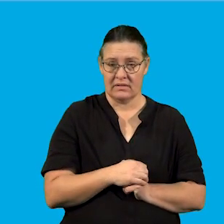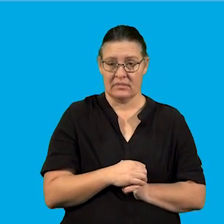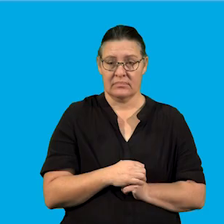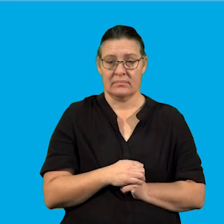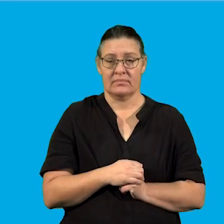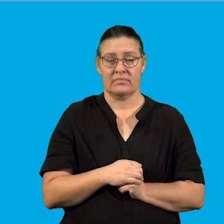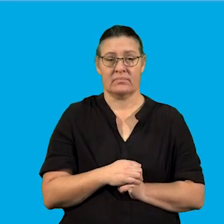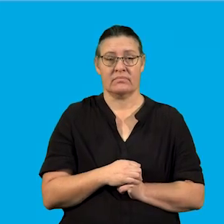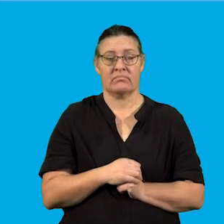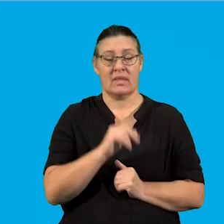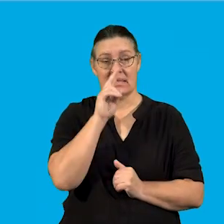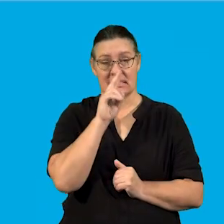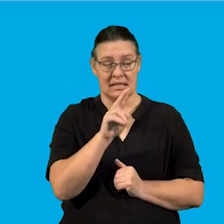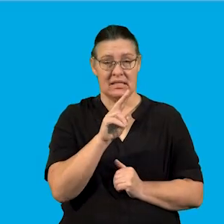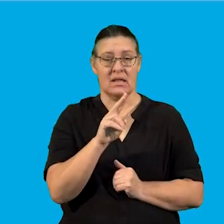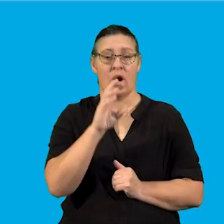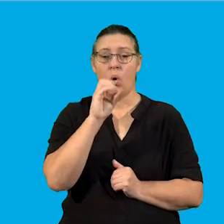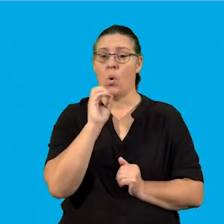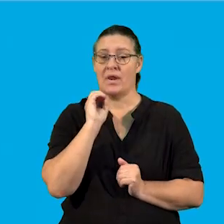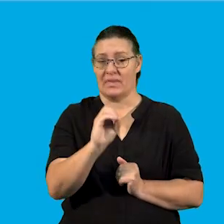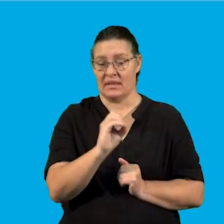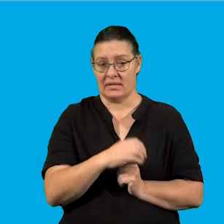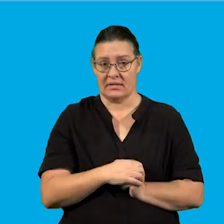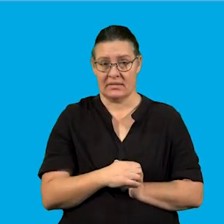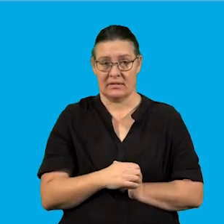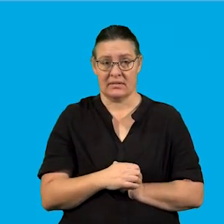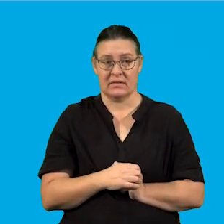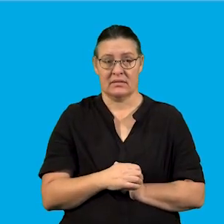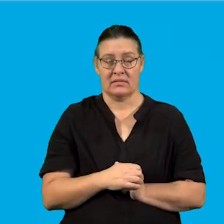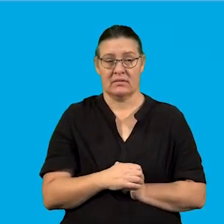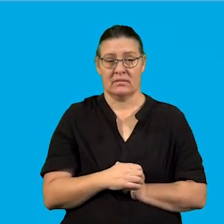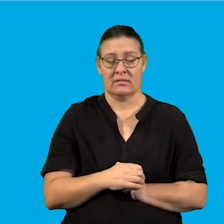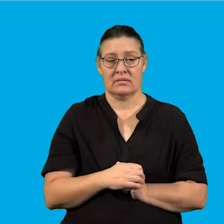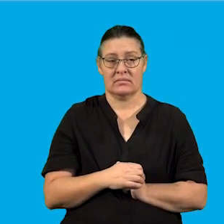we have in this compound? As you can see, there is no O anywhere on this compound,